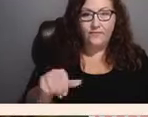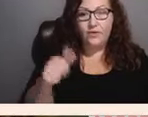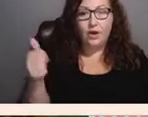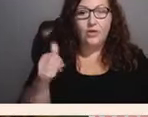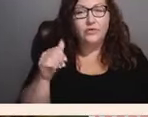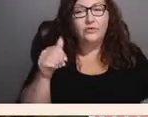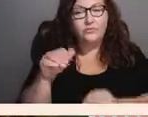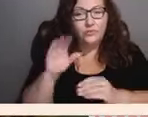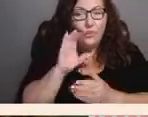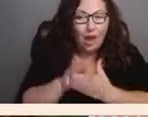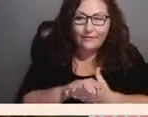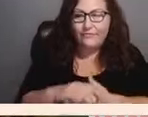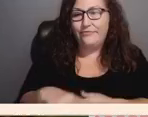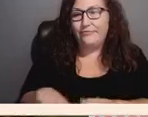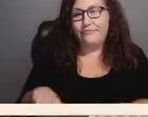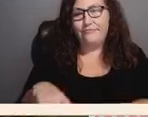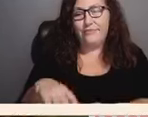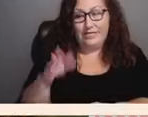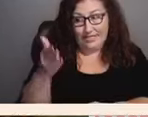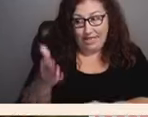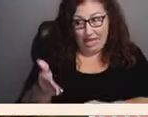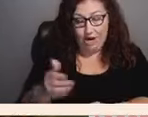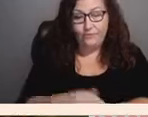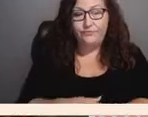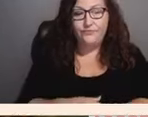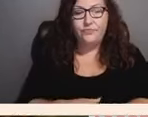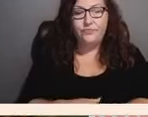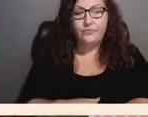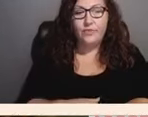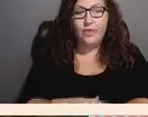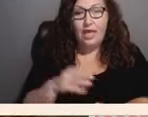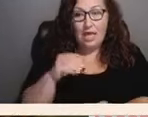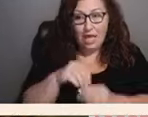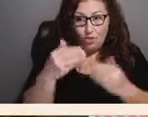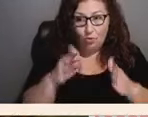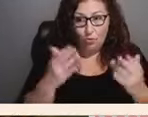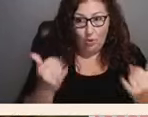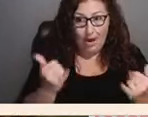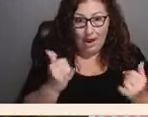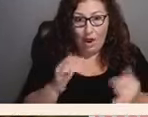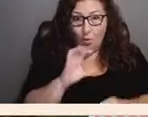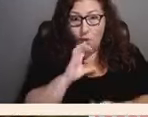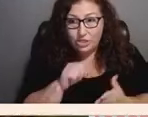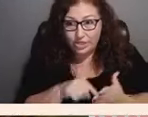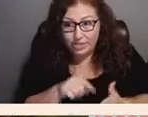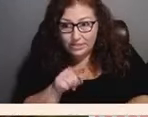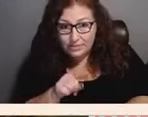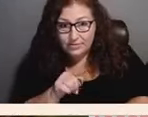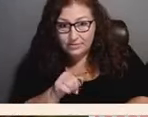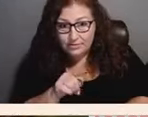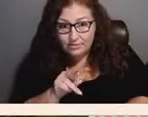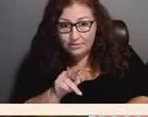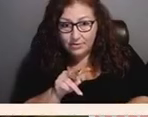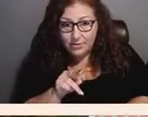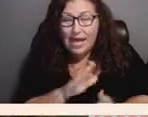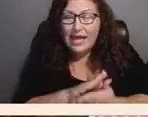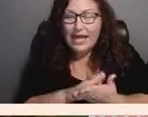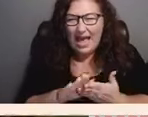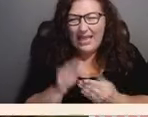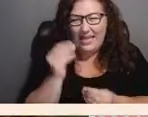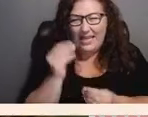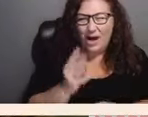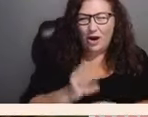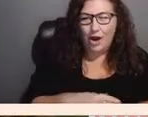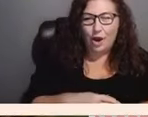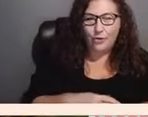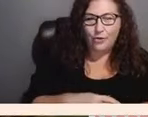your wife is there in the room right now watching this. So kindly let her know